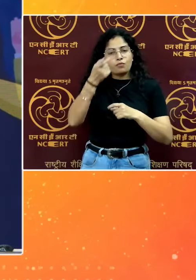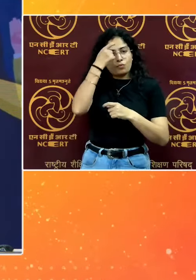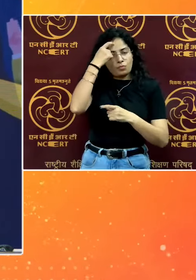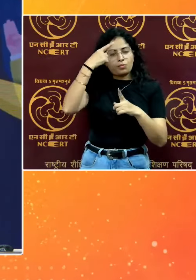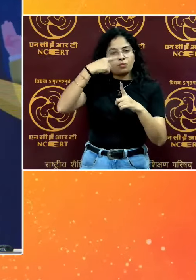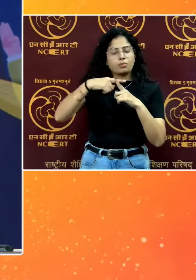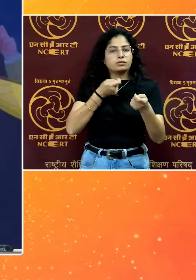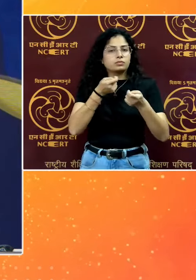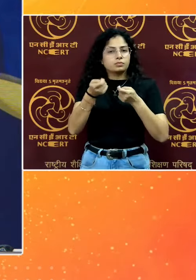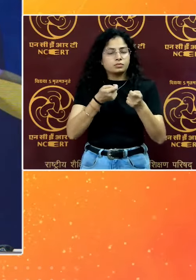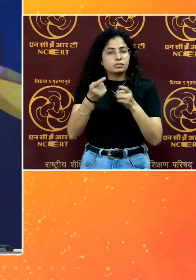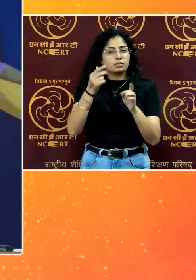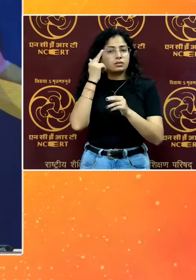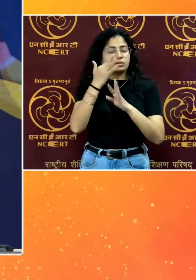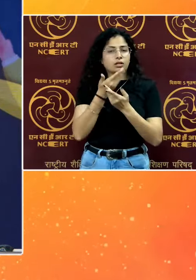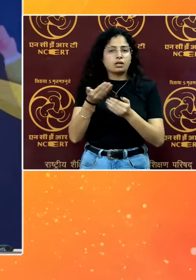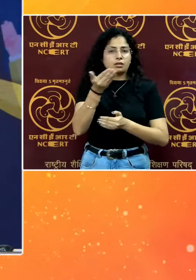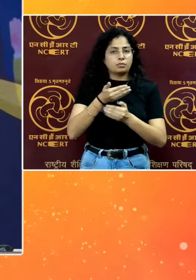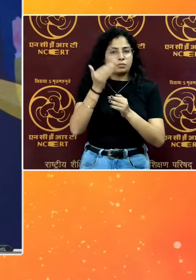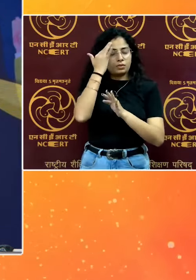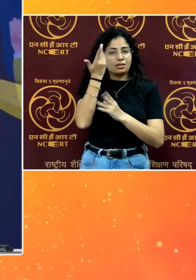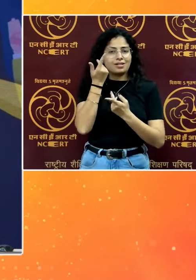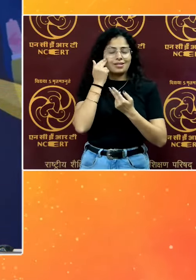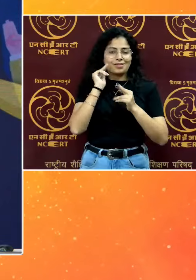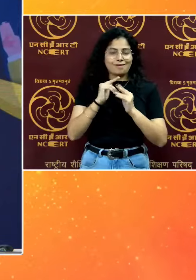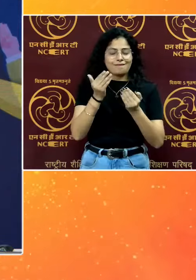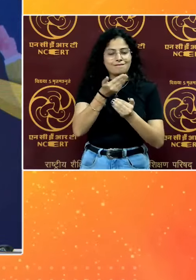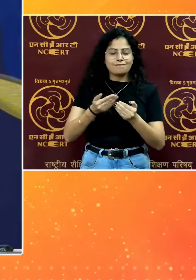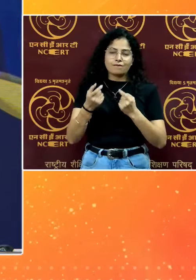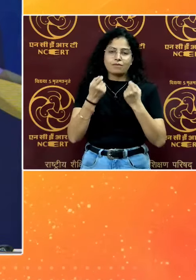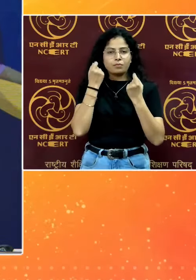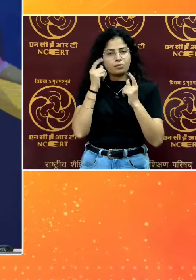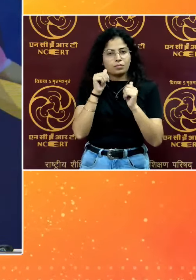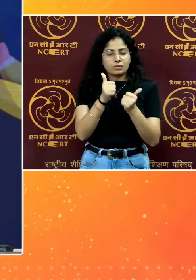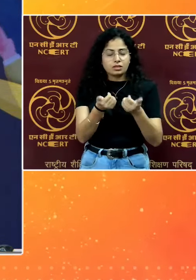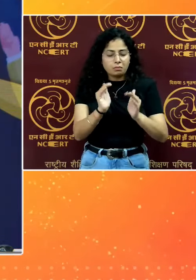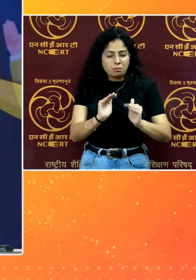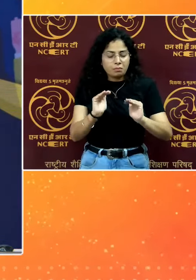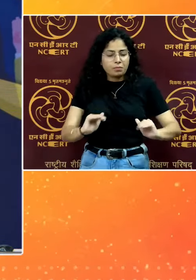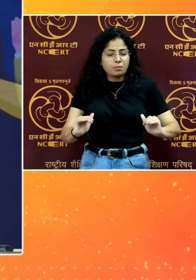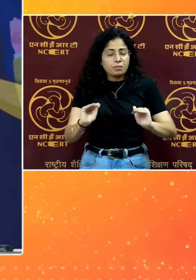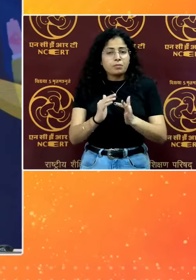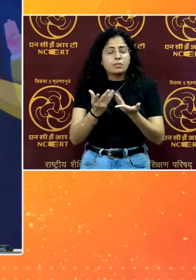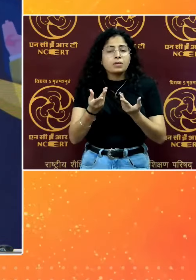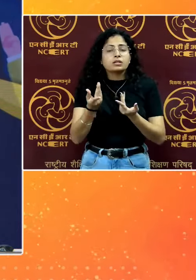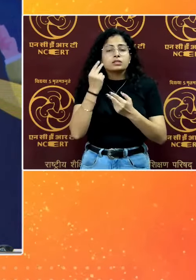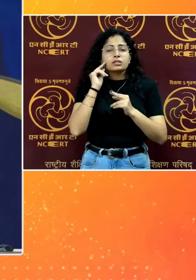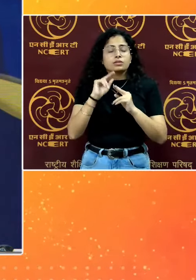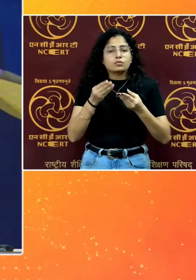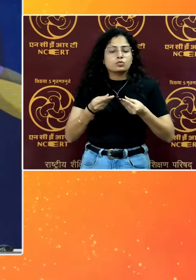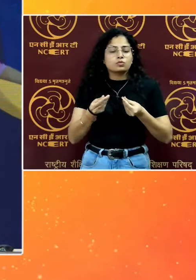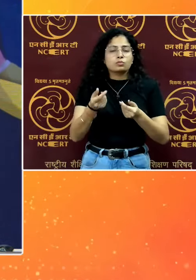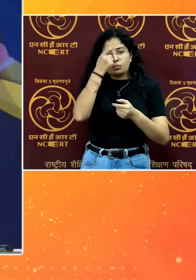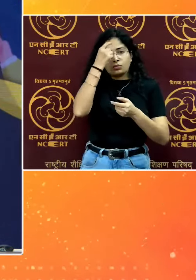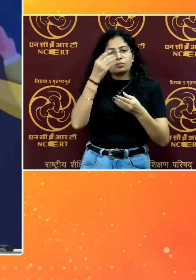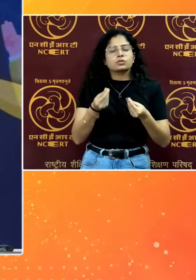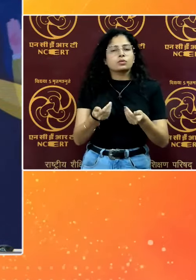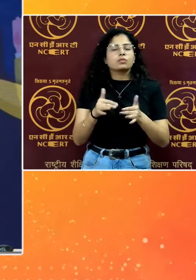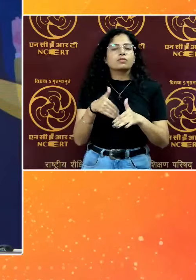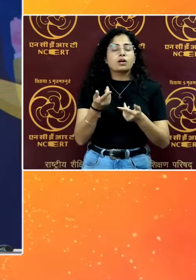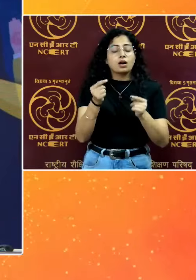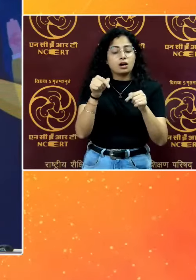hearing impairment, because we all know that unless and until we know where the child is coming from, we won't be able to give a resolution.